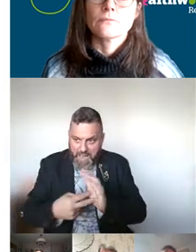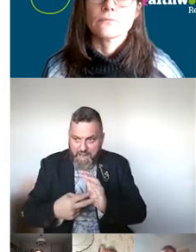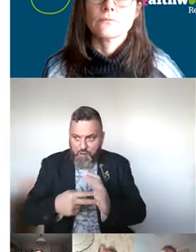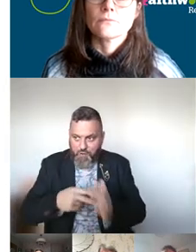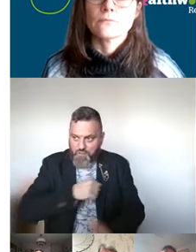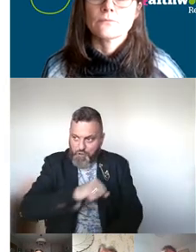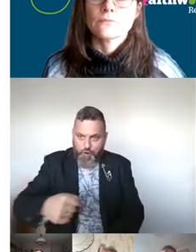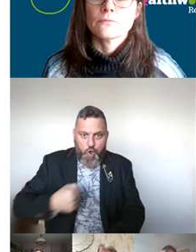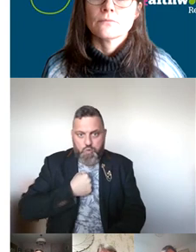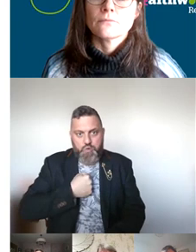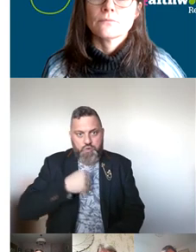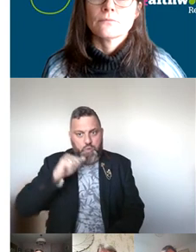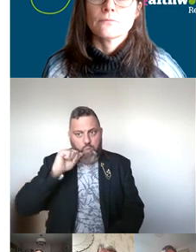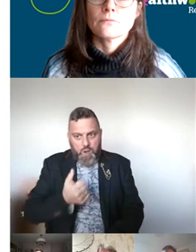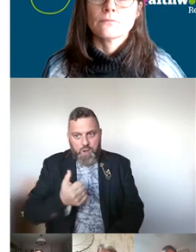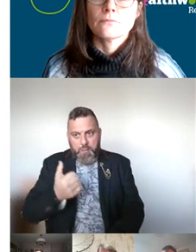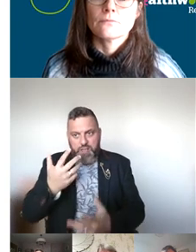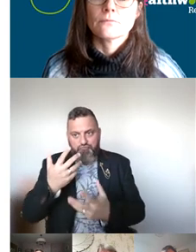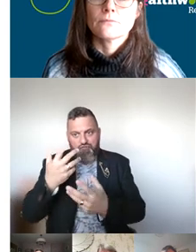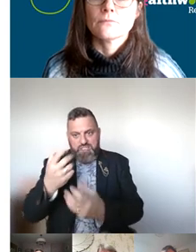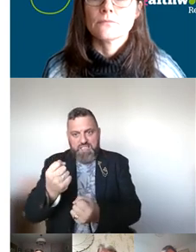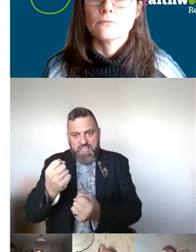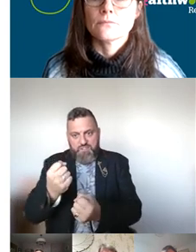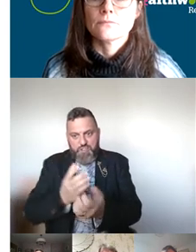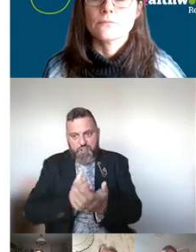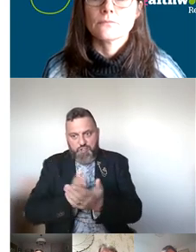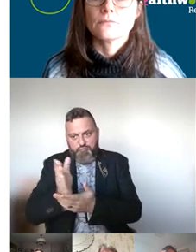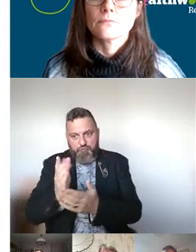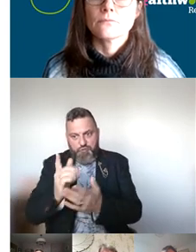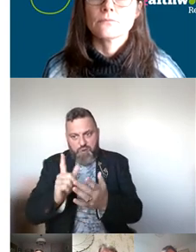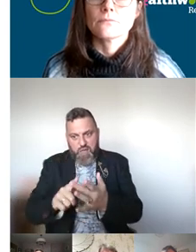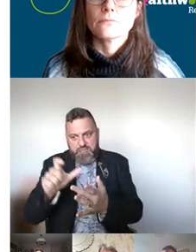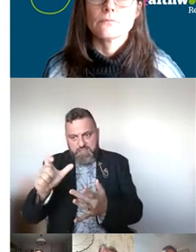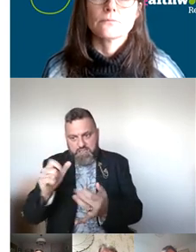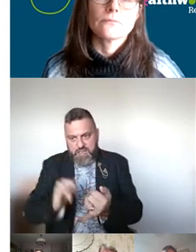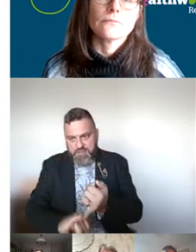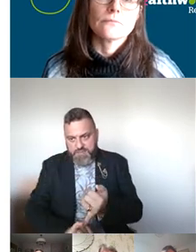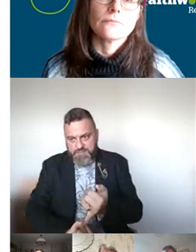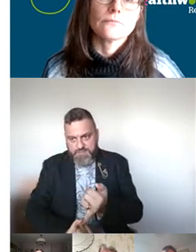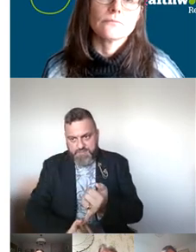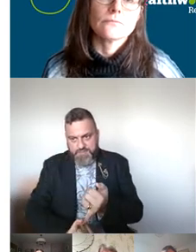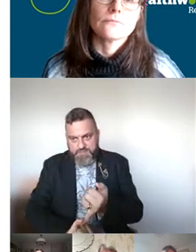going to be receptively received through the ICS, if you know what I mean.